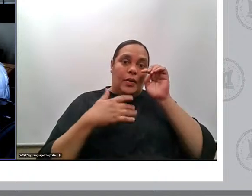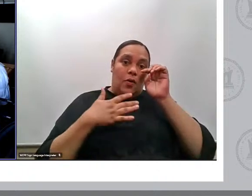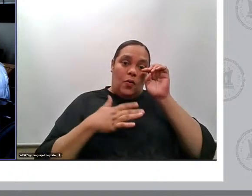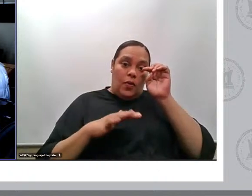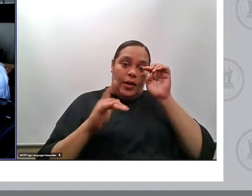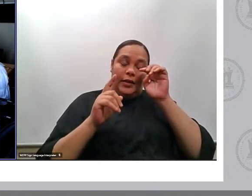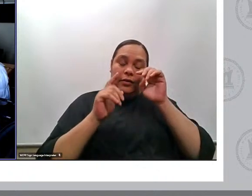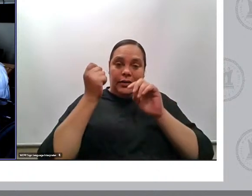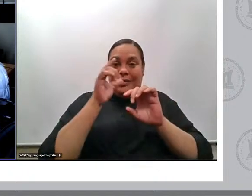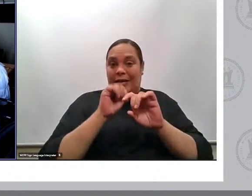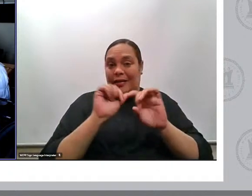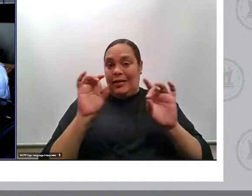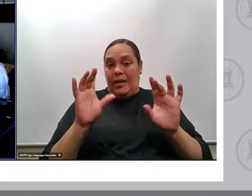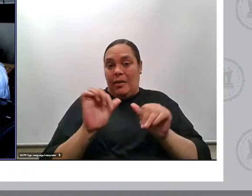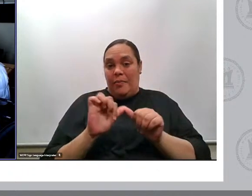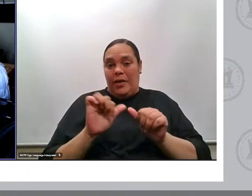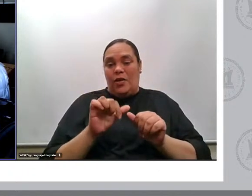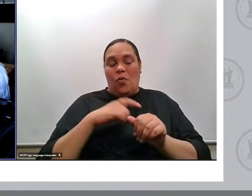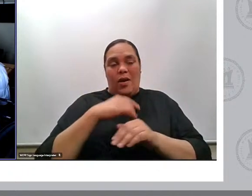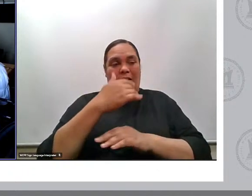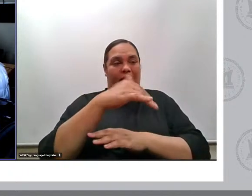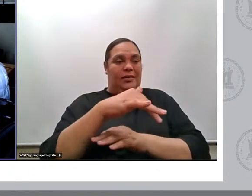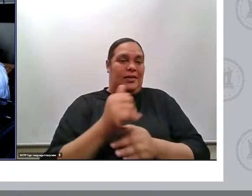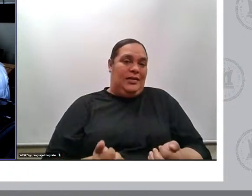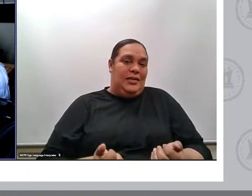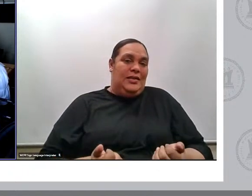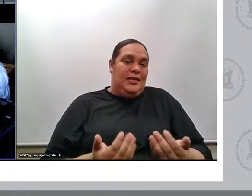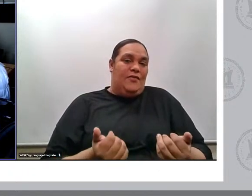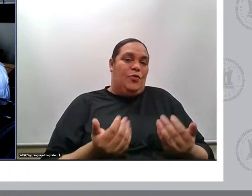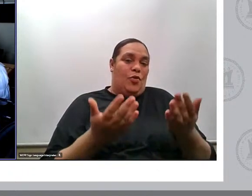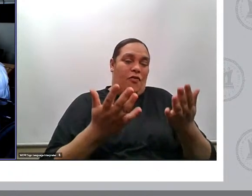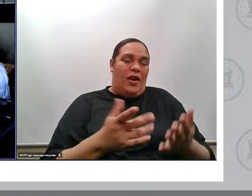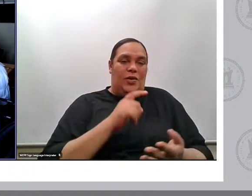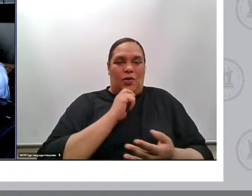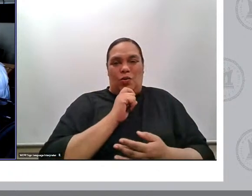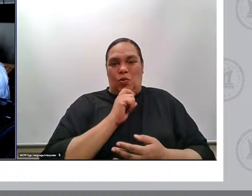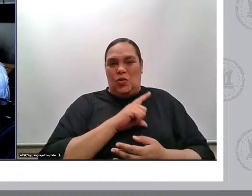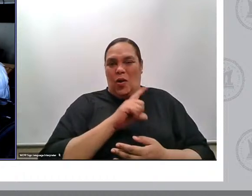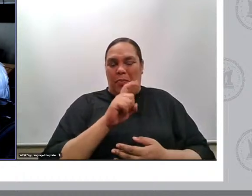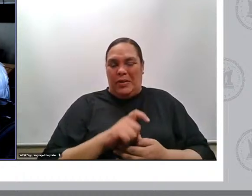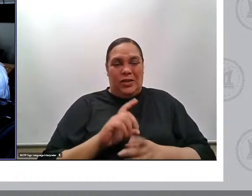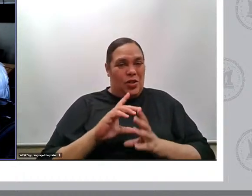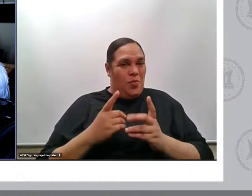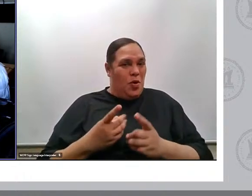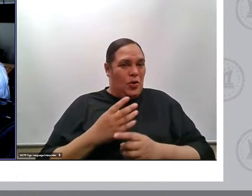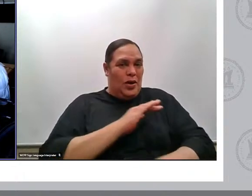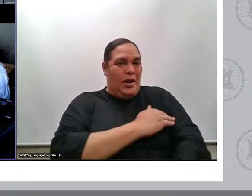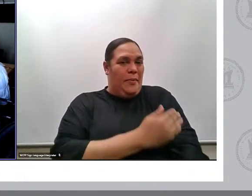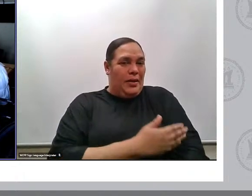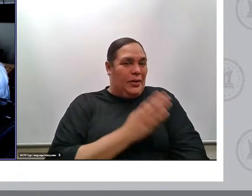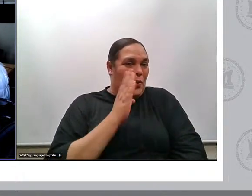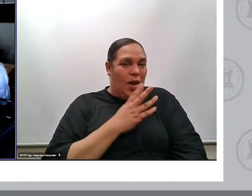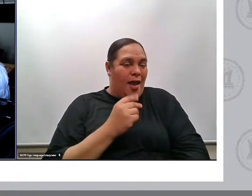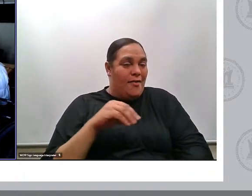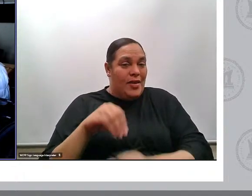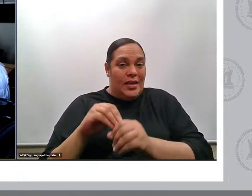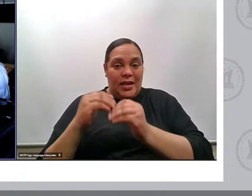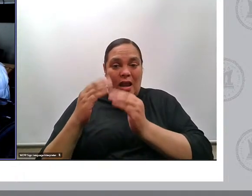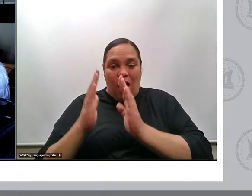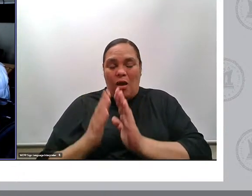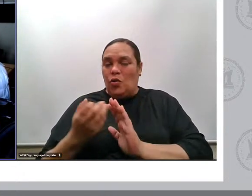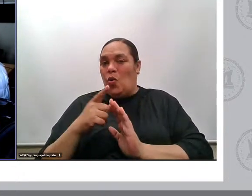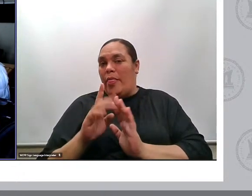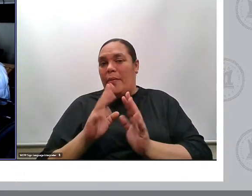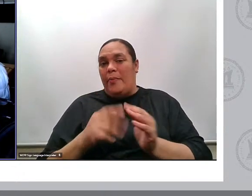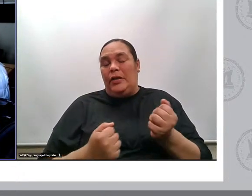better understanding on why an external service provider was used. Does the department not have capacity in-house, or does this